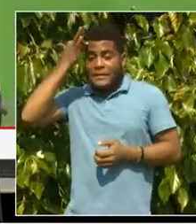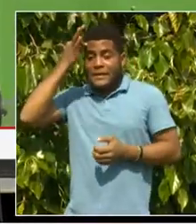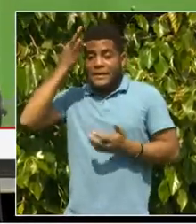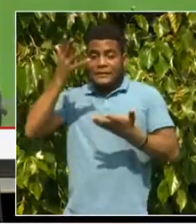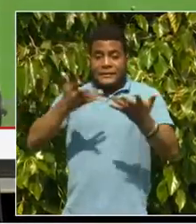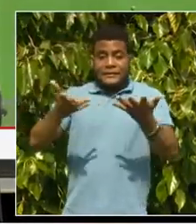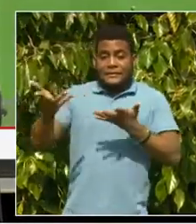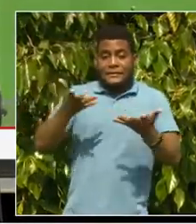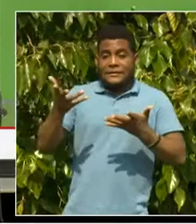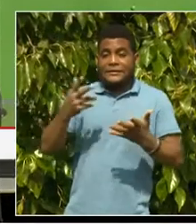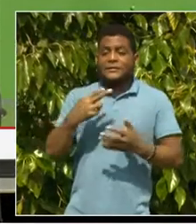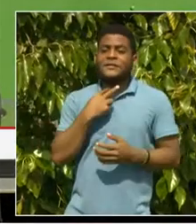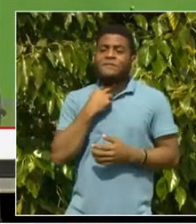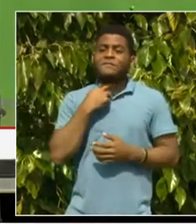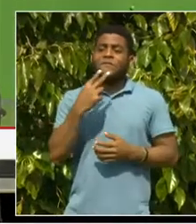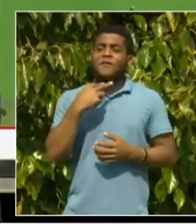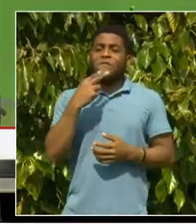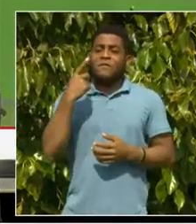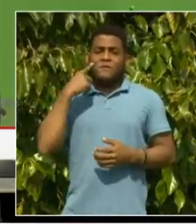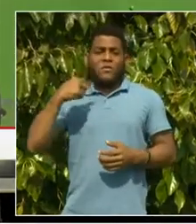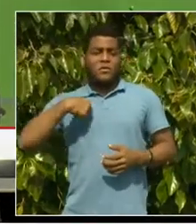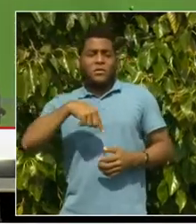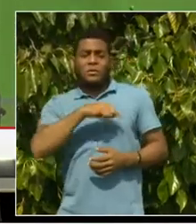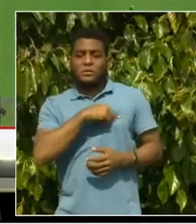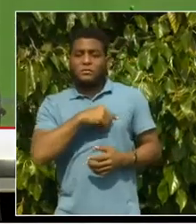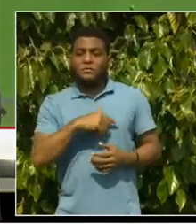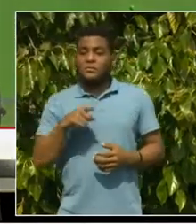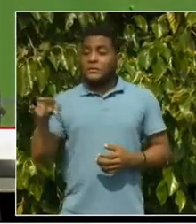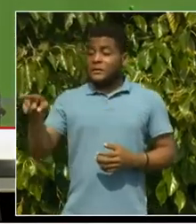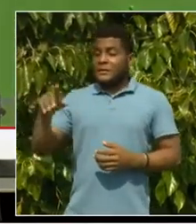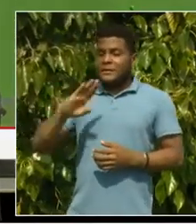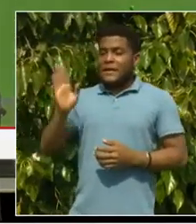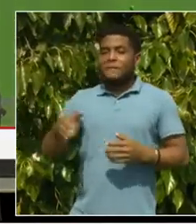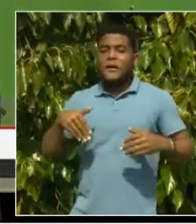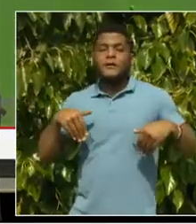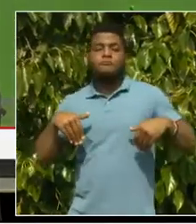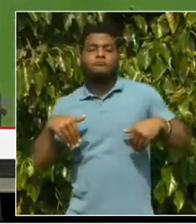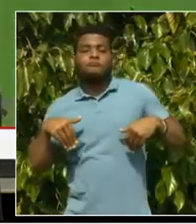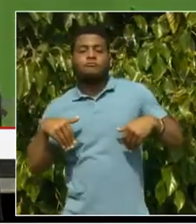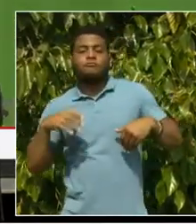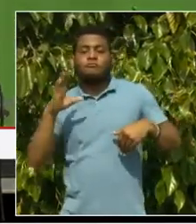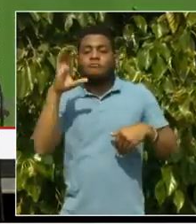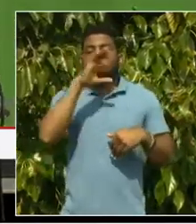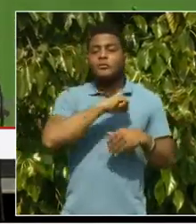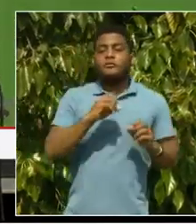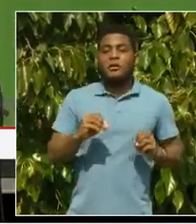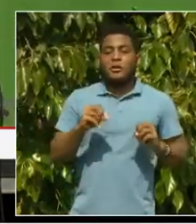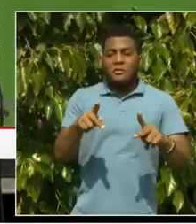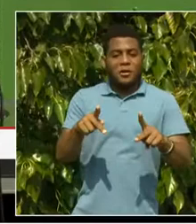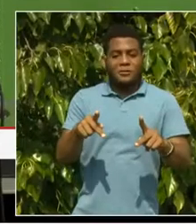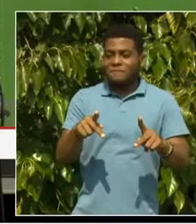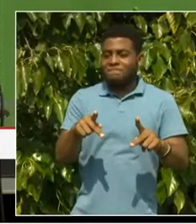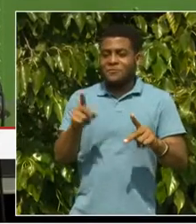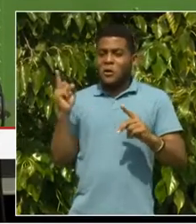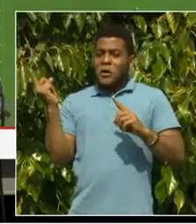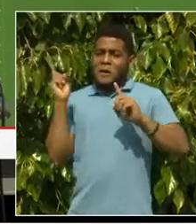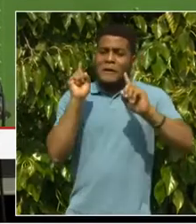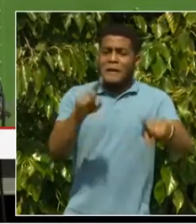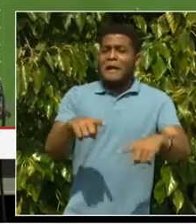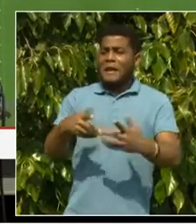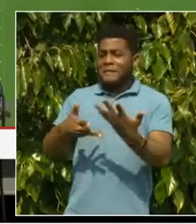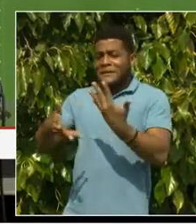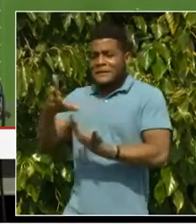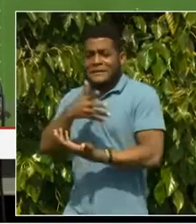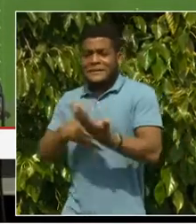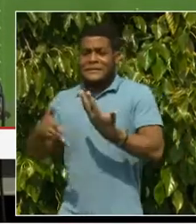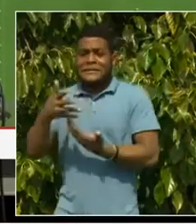Columbia. And she never hesitates or misses an opportunity to connect with community, to be on the ground, to put fruit in a